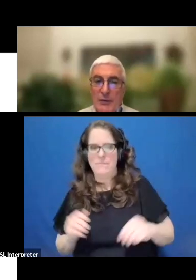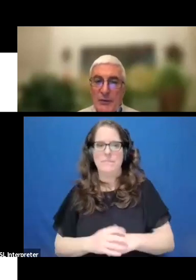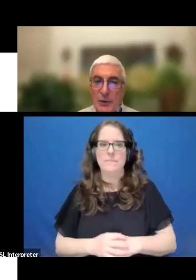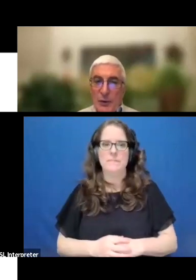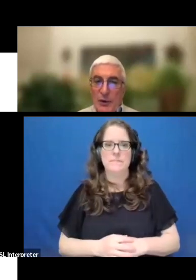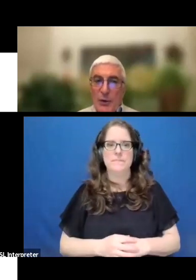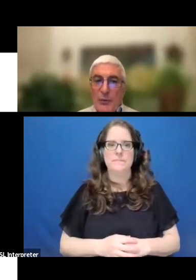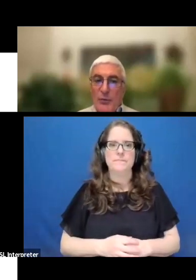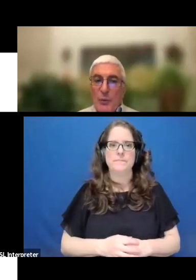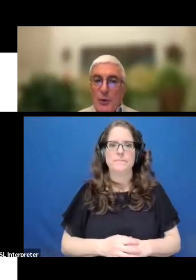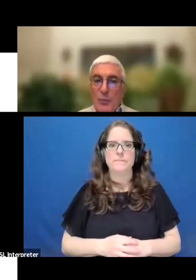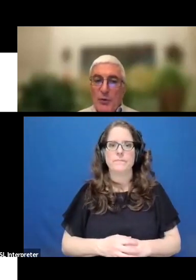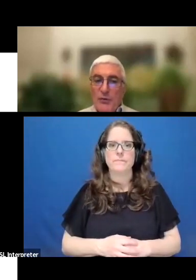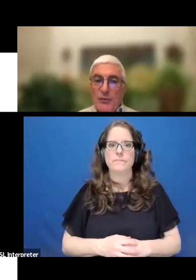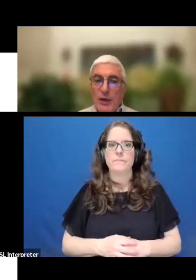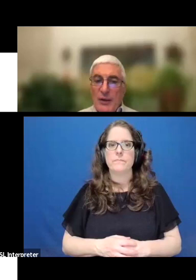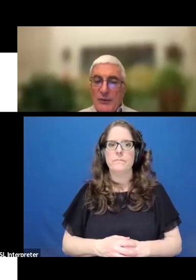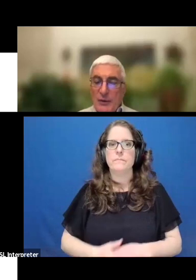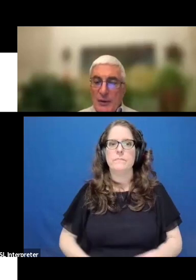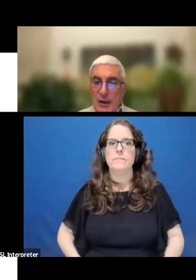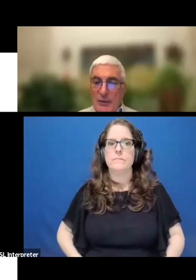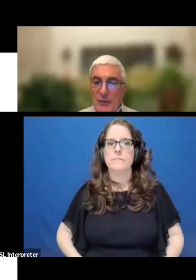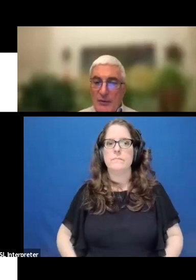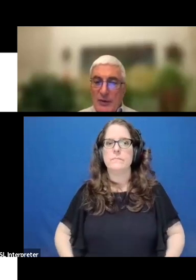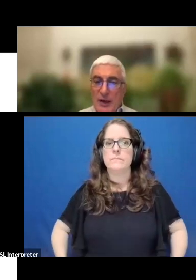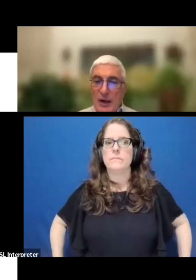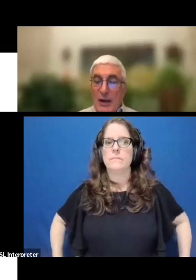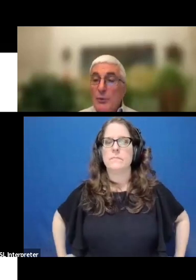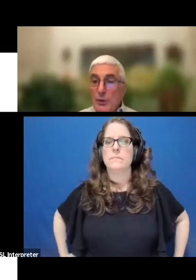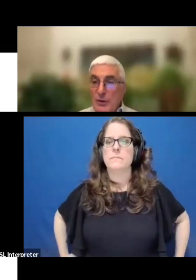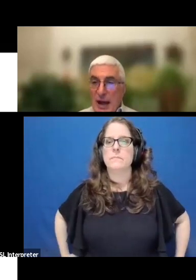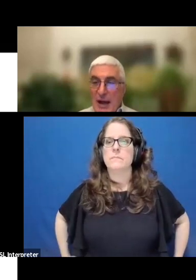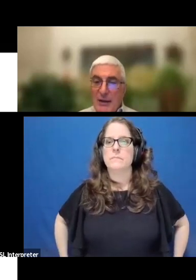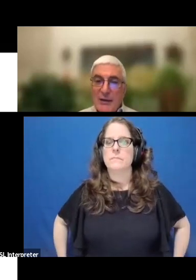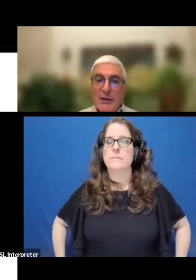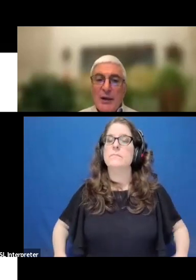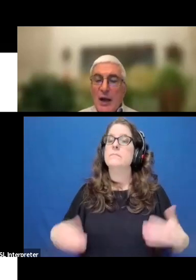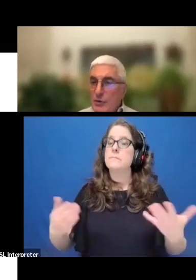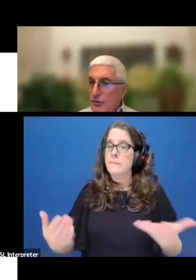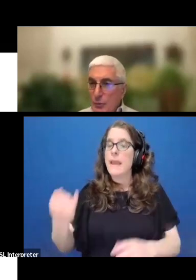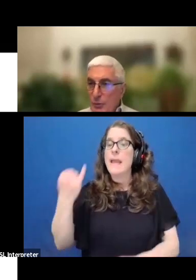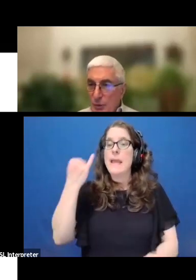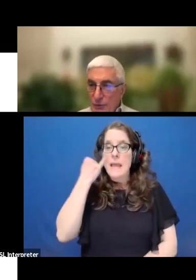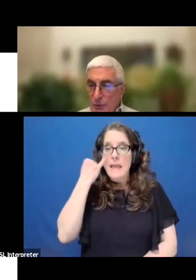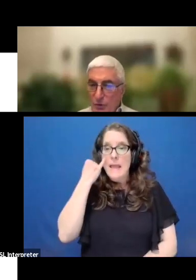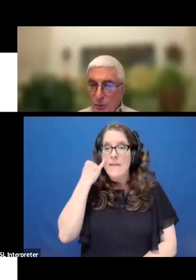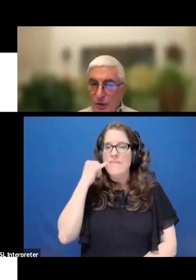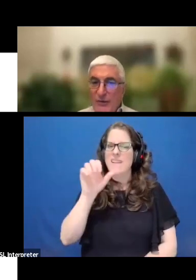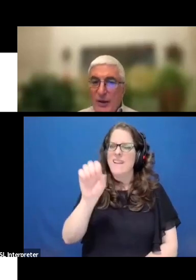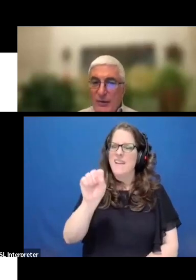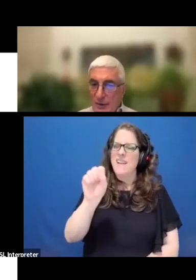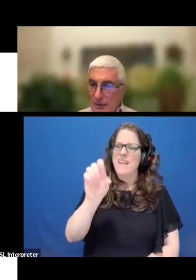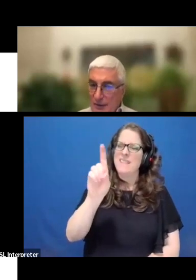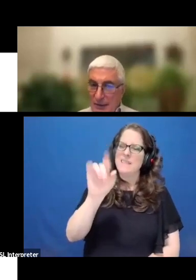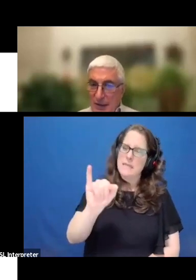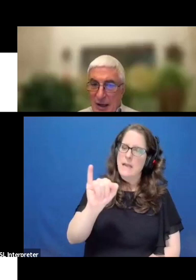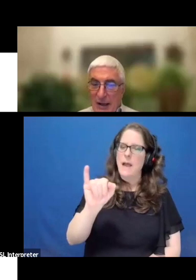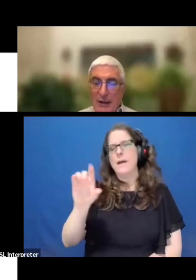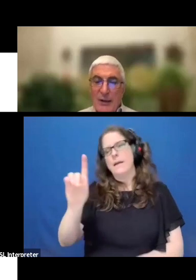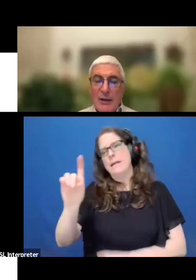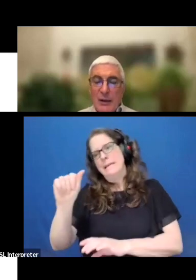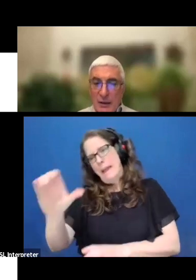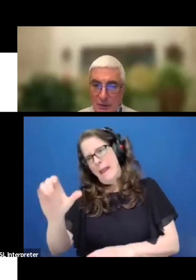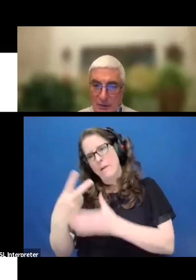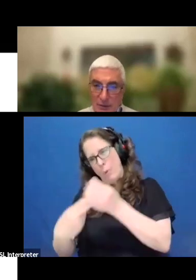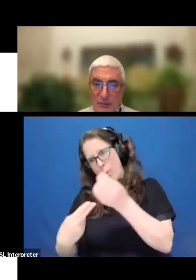Also necessary to note that when a person who gets SSDI or DAC, I'm just going to refer to it as